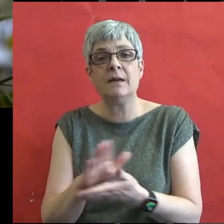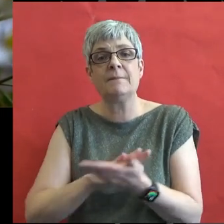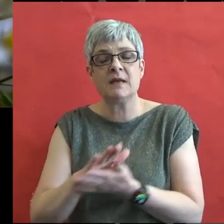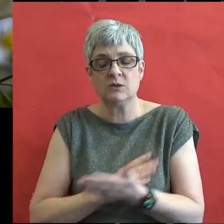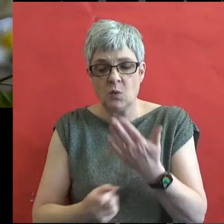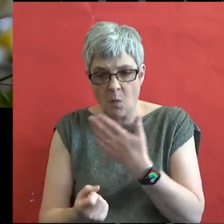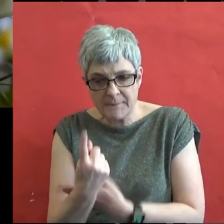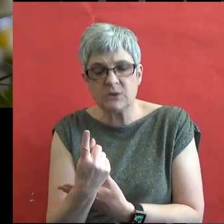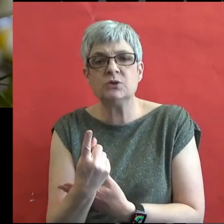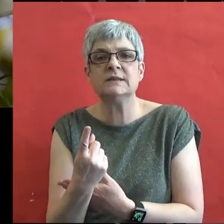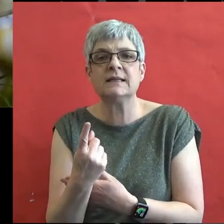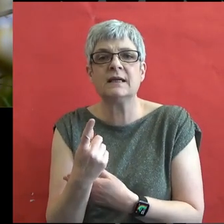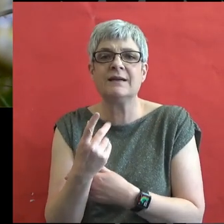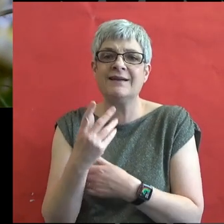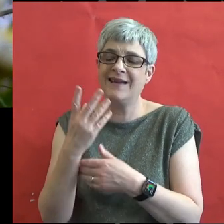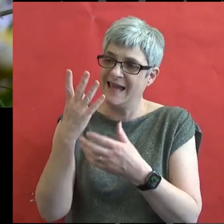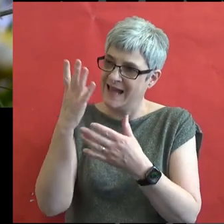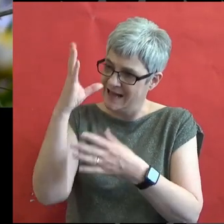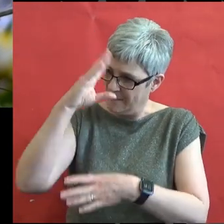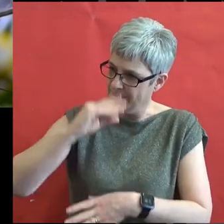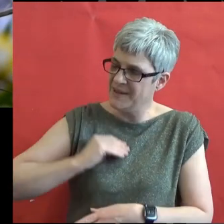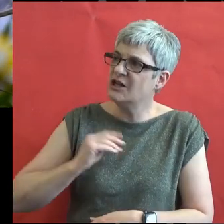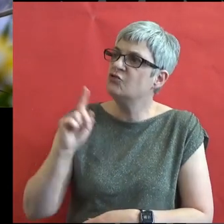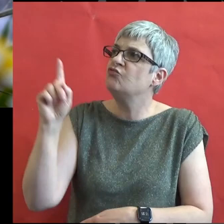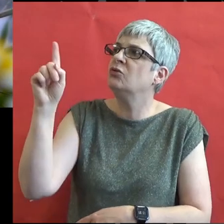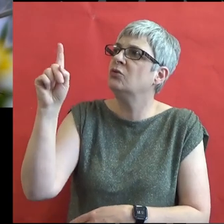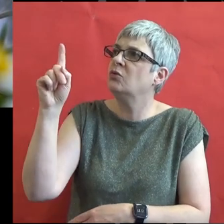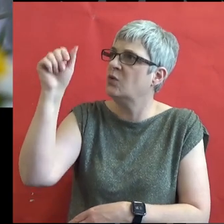opportunity to experience you and know you,